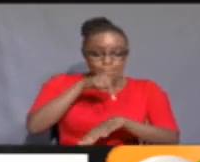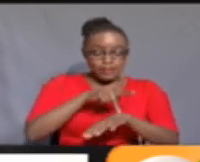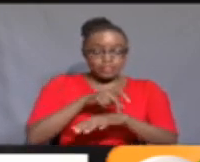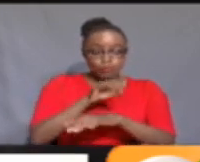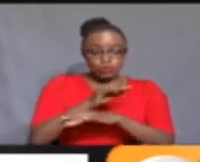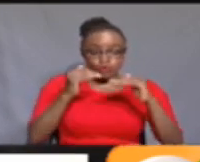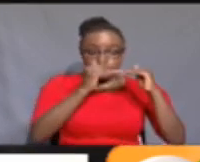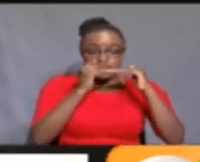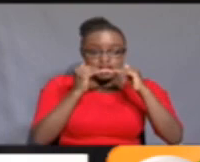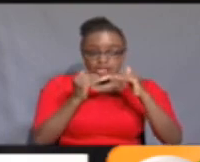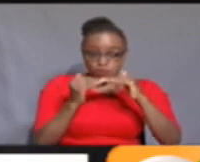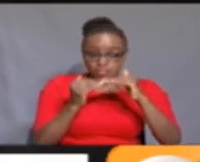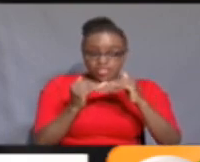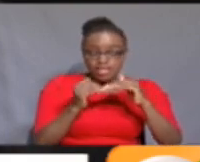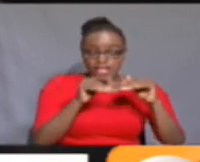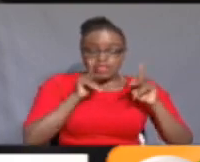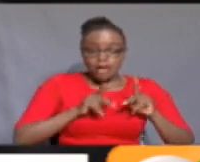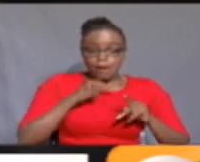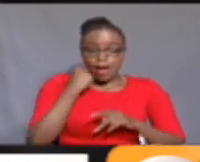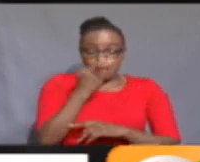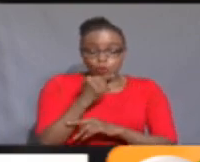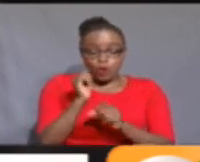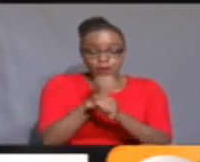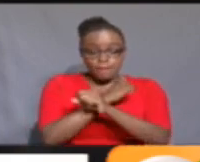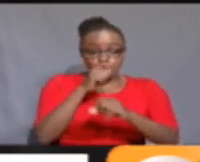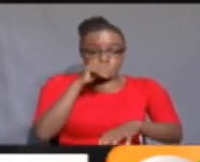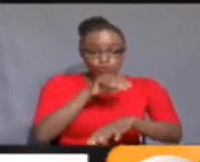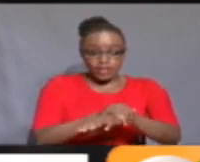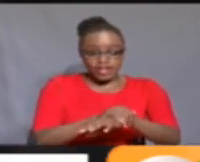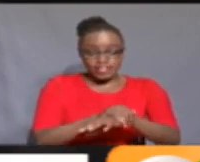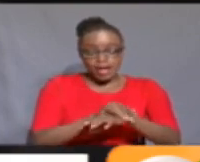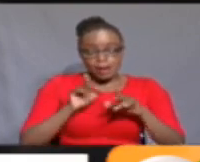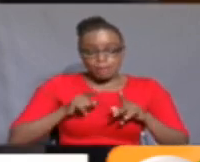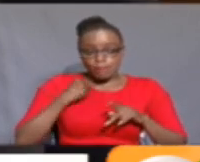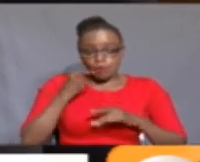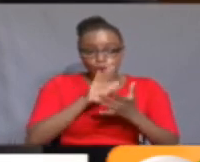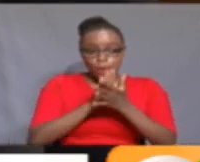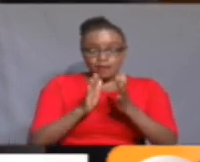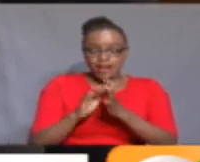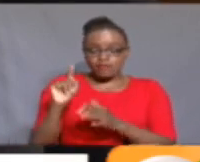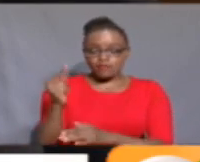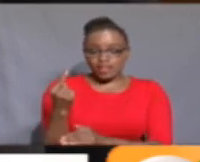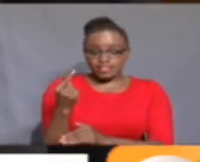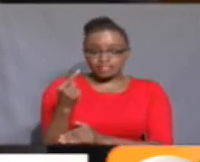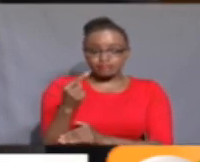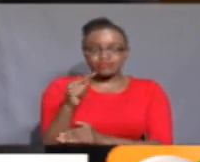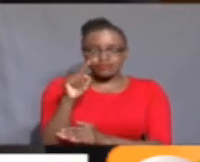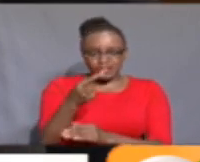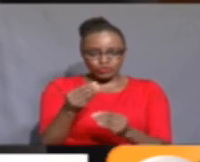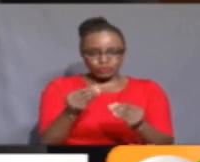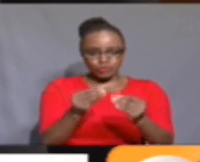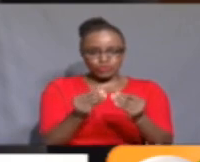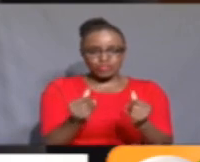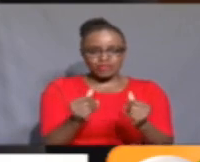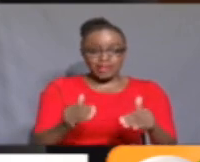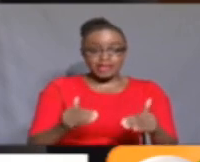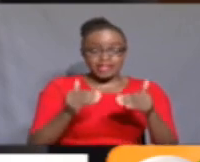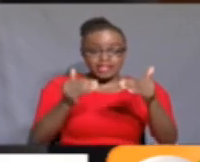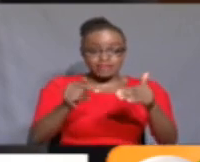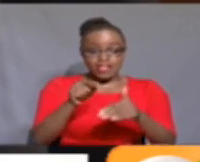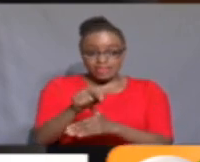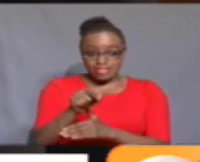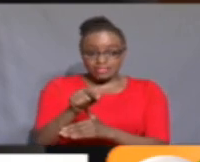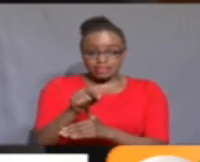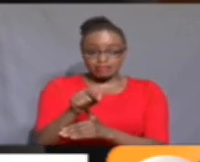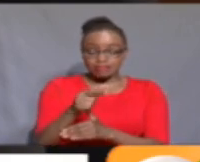the people who may not, will never afford, are the people that become first to be sorted out and given this kind